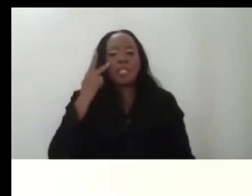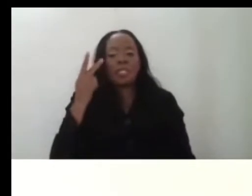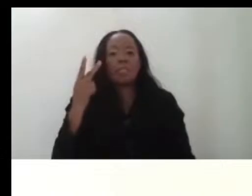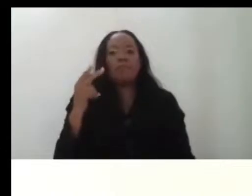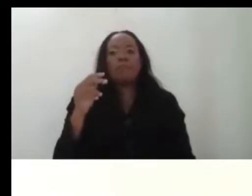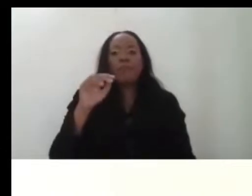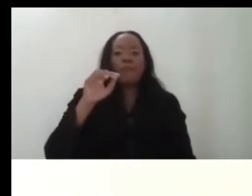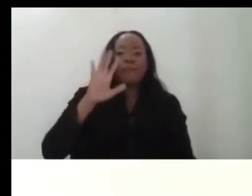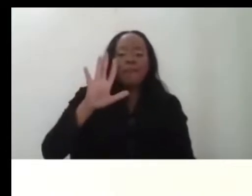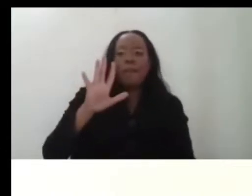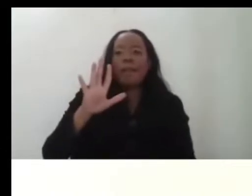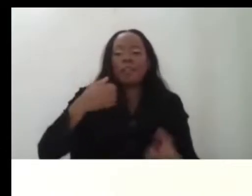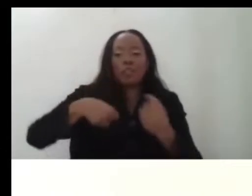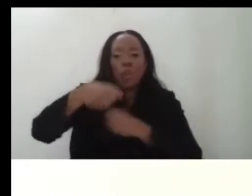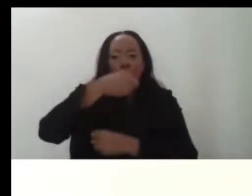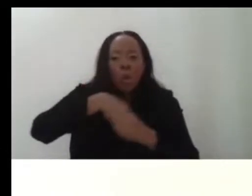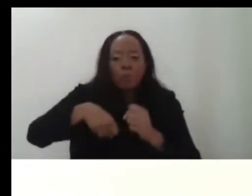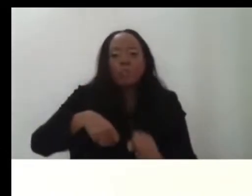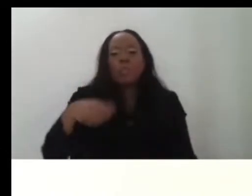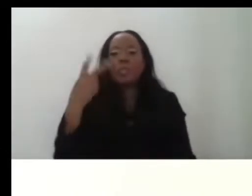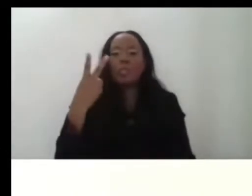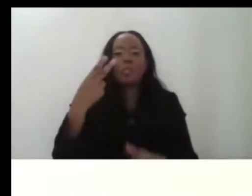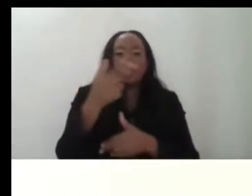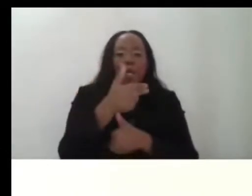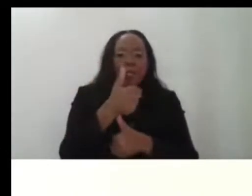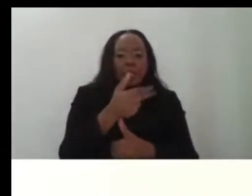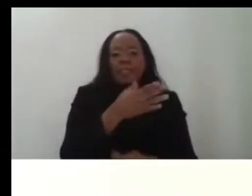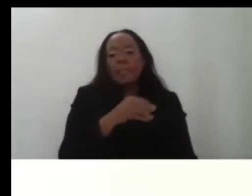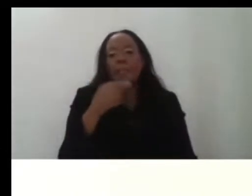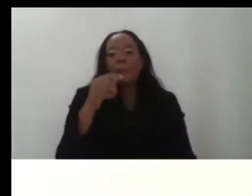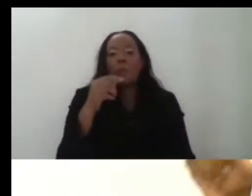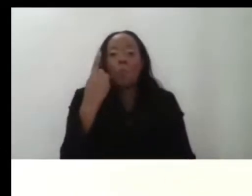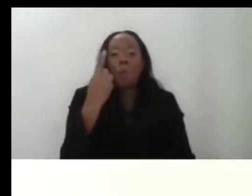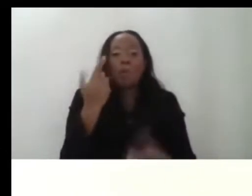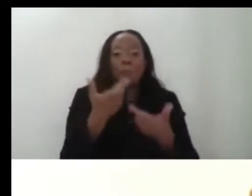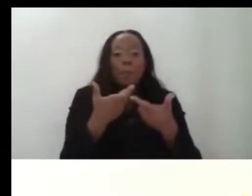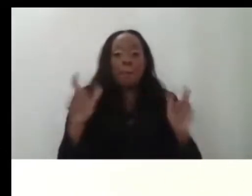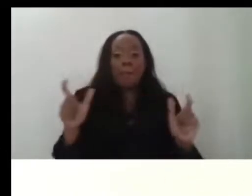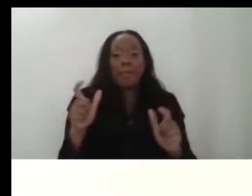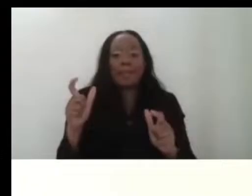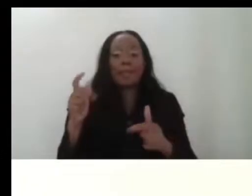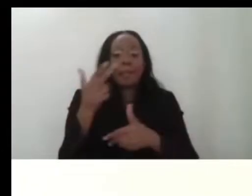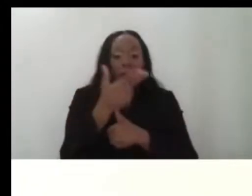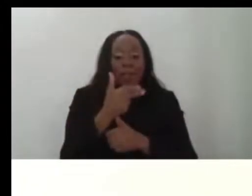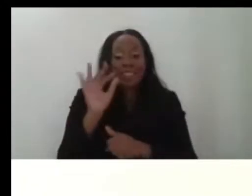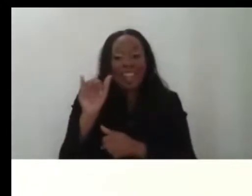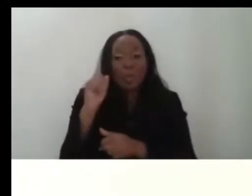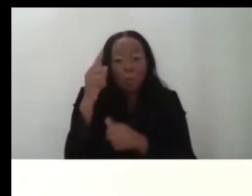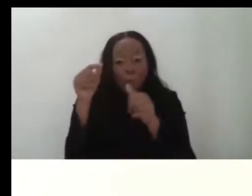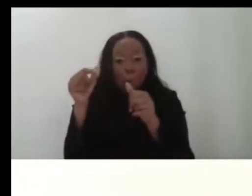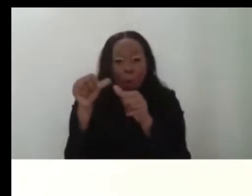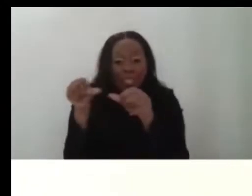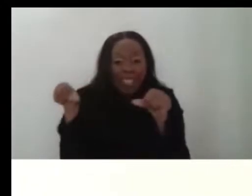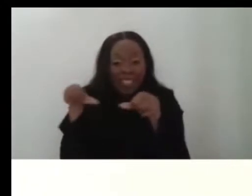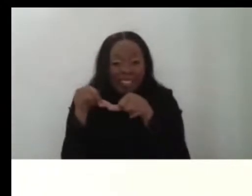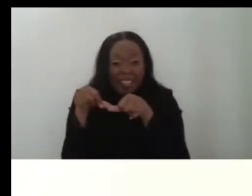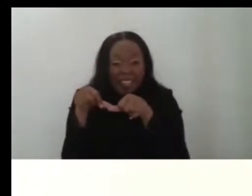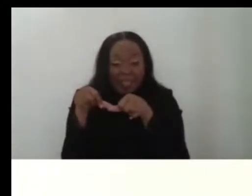The average for hurricanes is 2, and the average for major hurricanes is 1. So just for that area alone, it's above average.